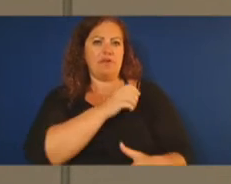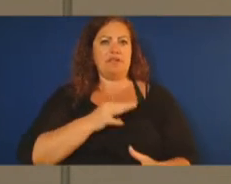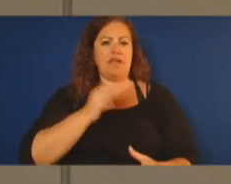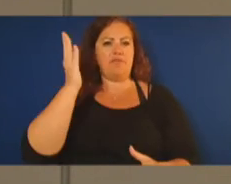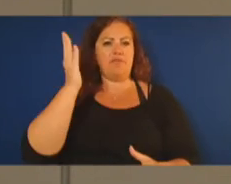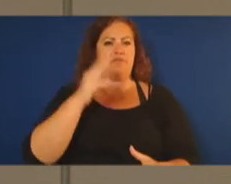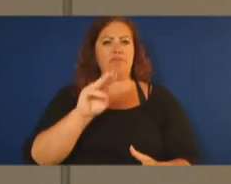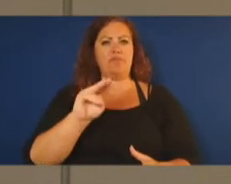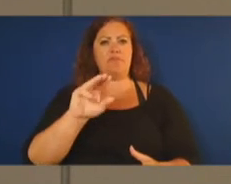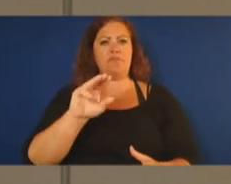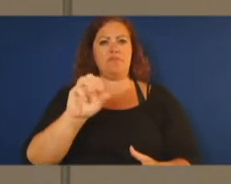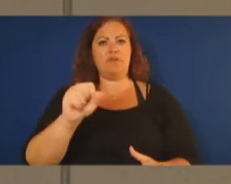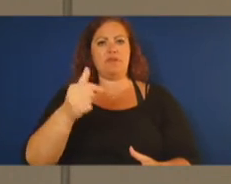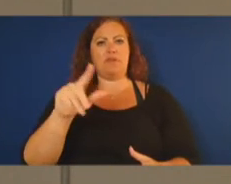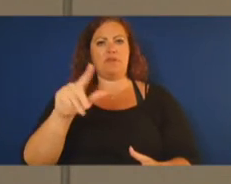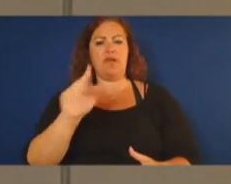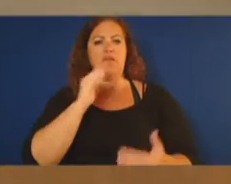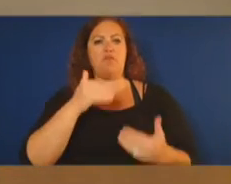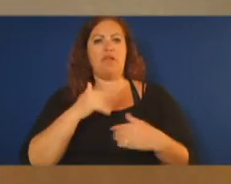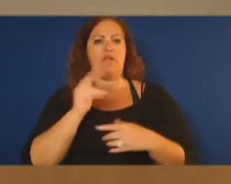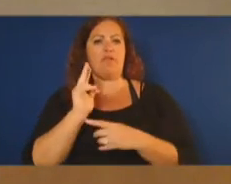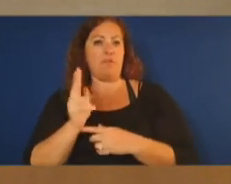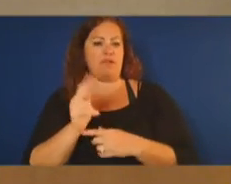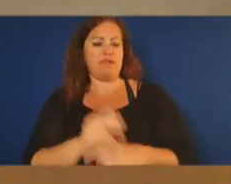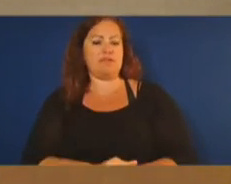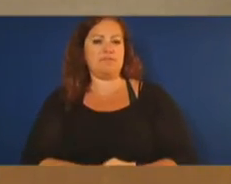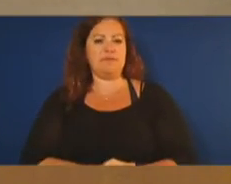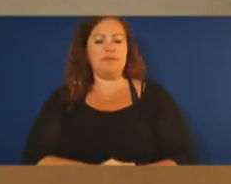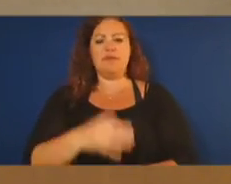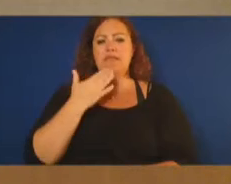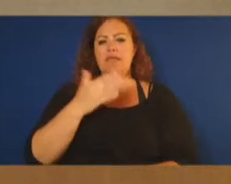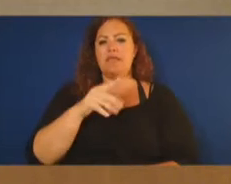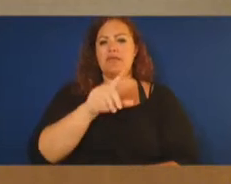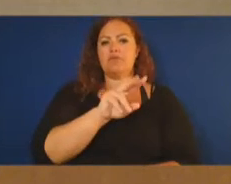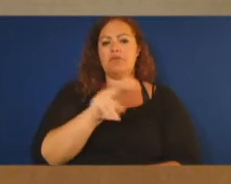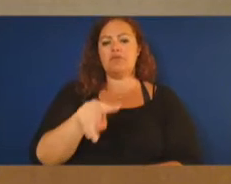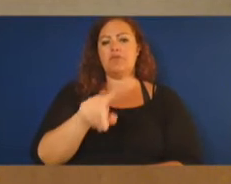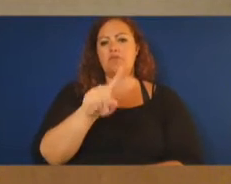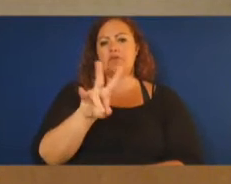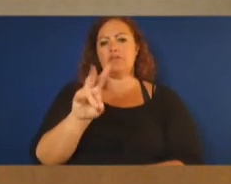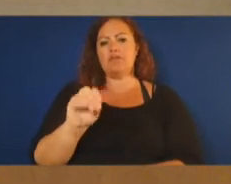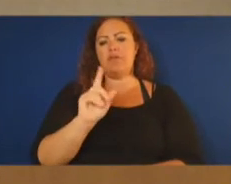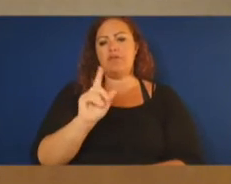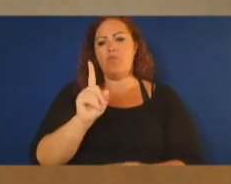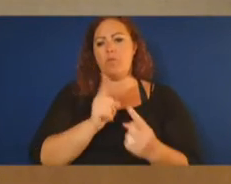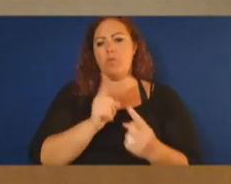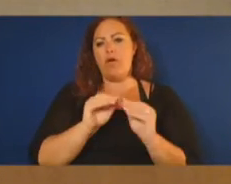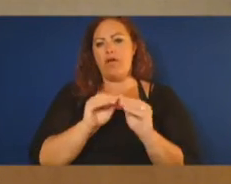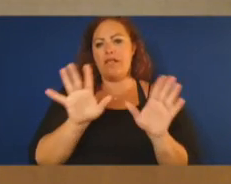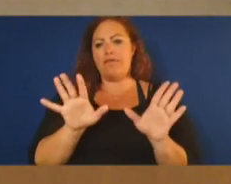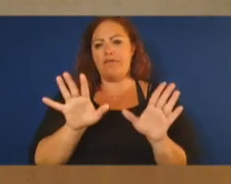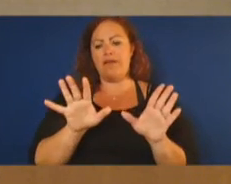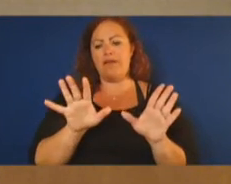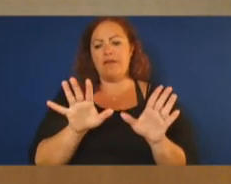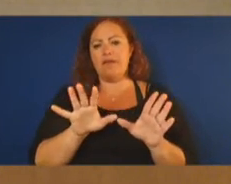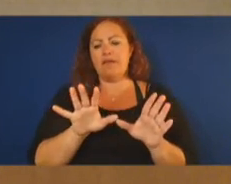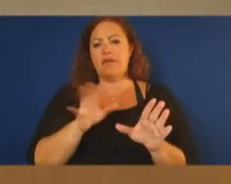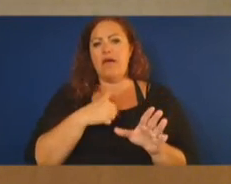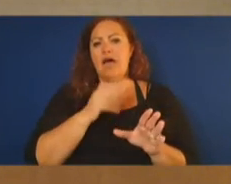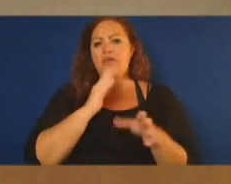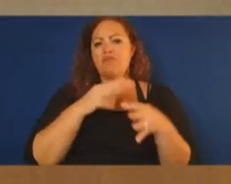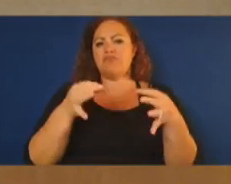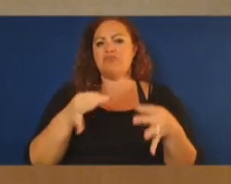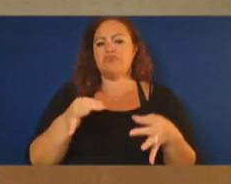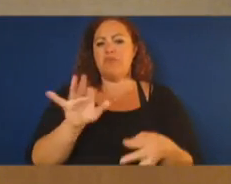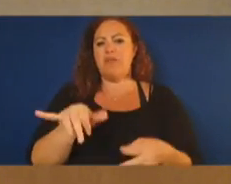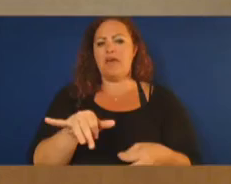have Excuse Me 3 minutes thank you 2022 170 just one point of clarification we'll get to that on the zoning slide I'll I'll get to that one